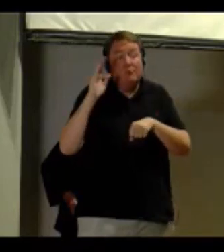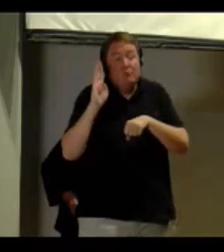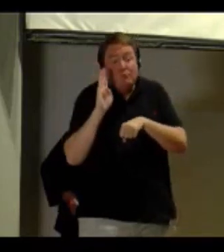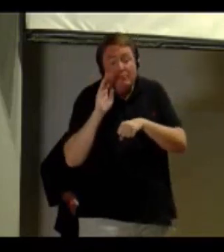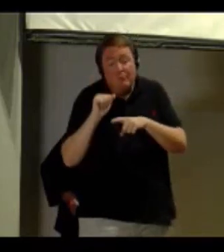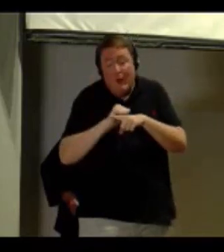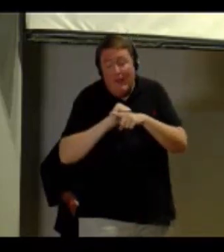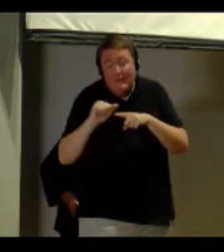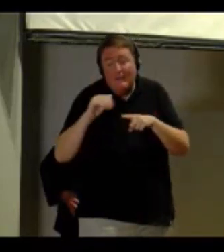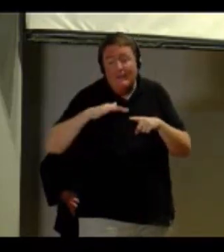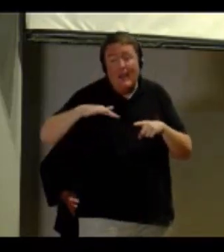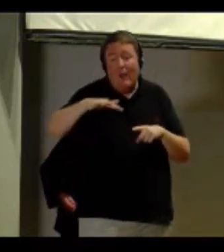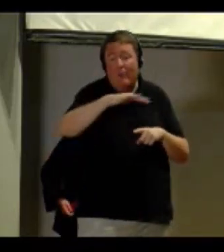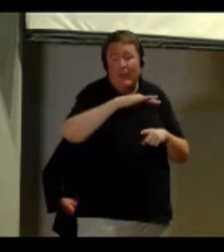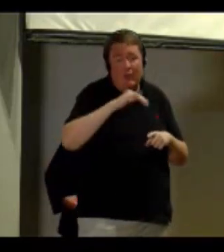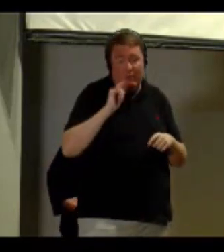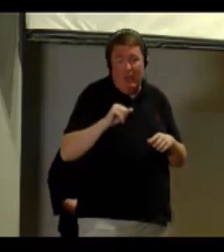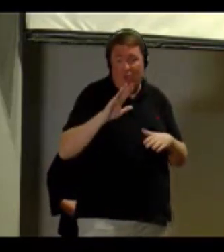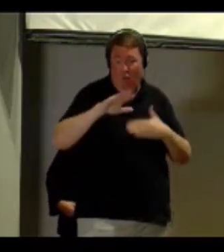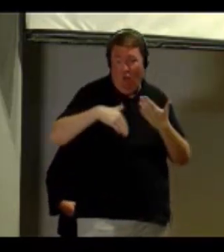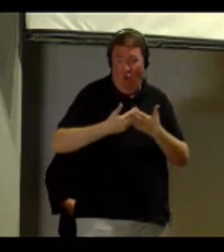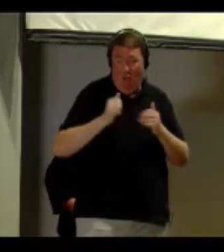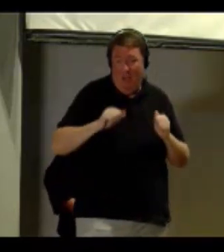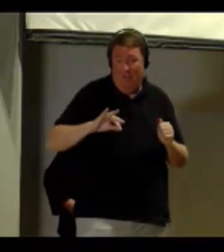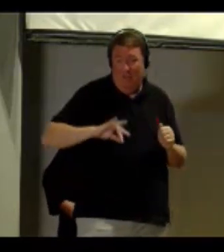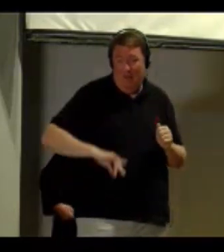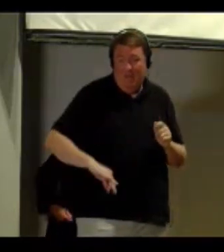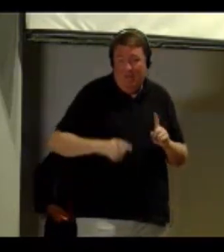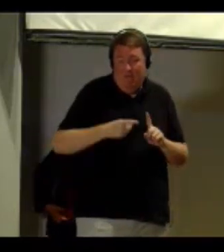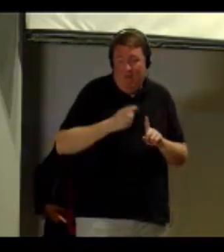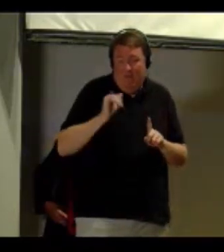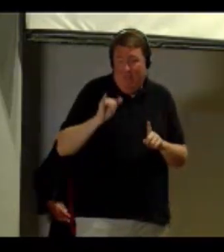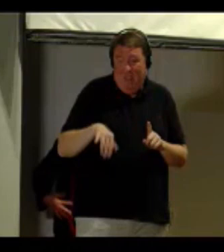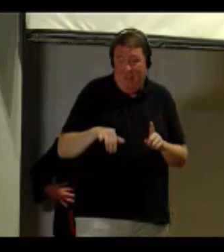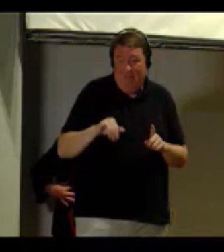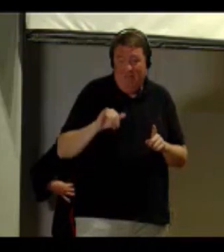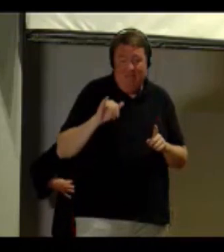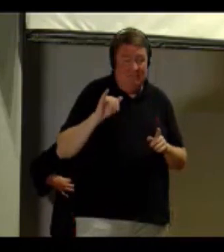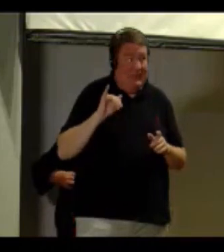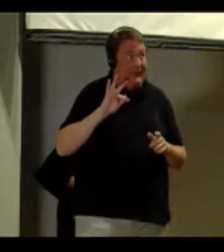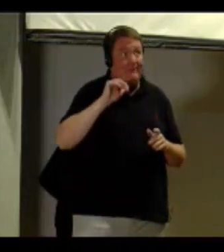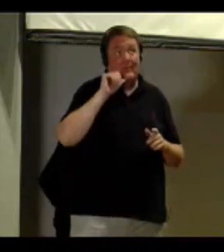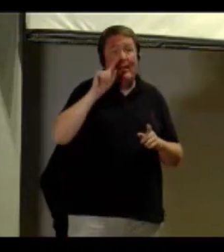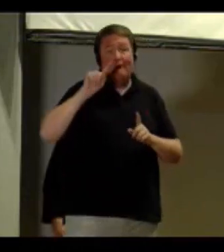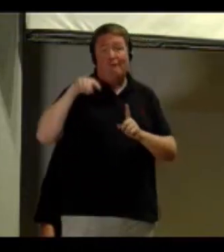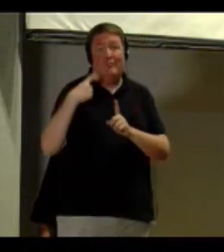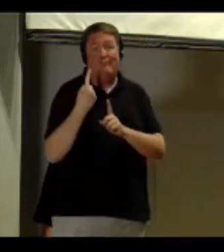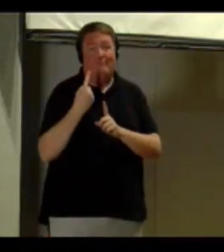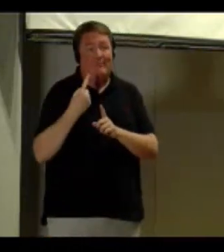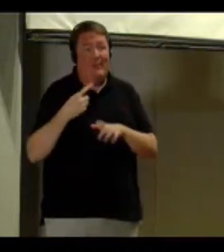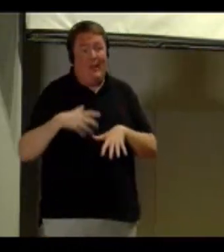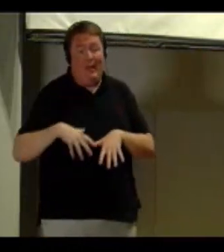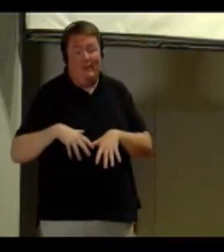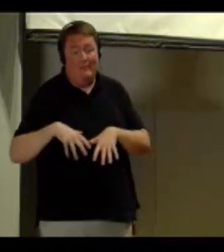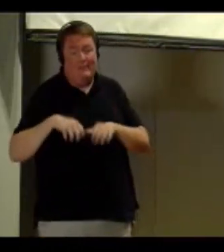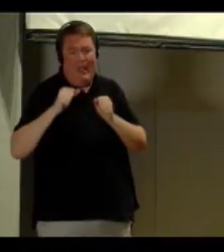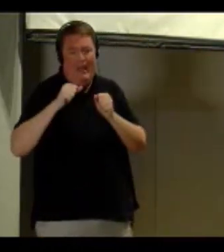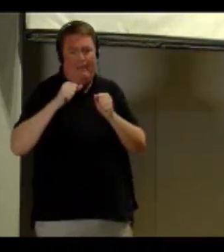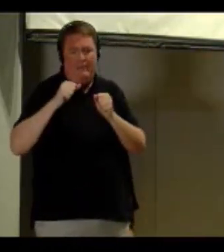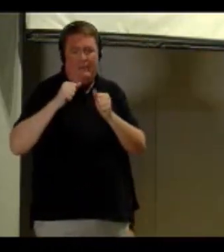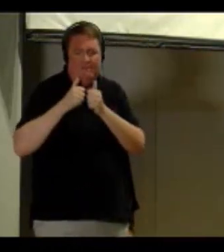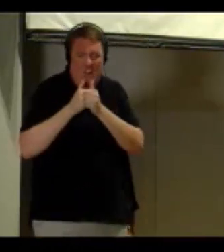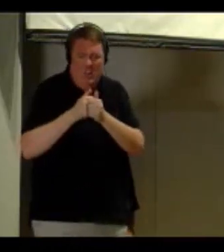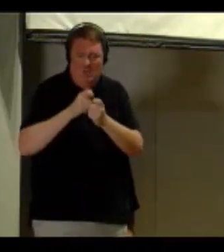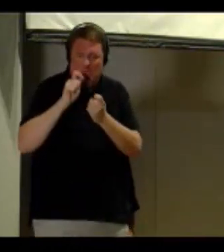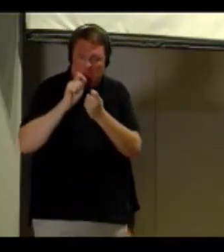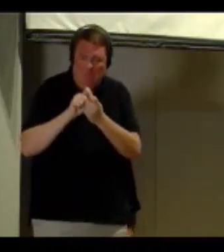practices that all of us may benefit from, if not being able to adopt to the letter, at least